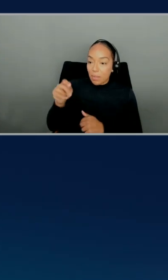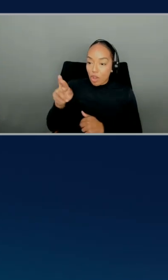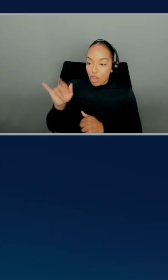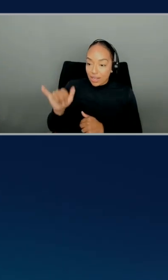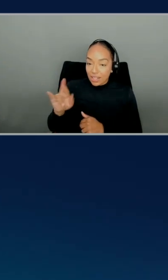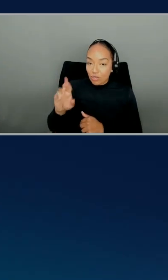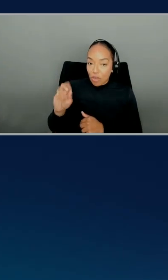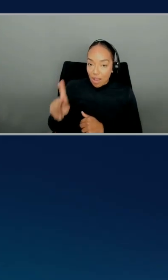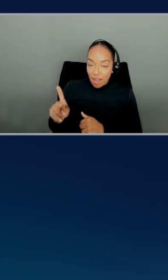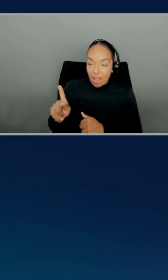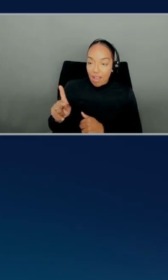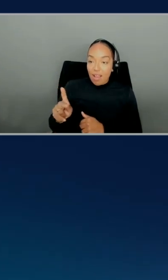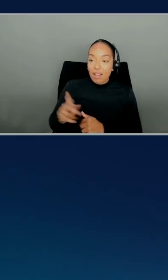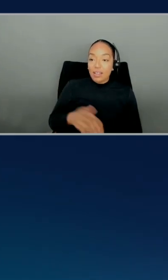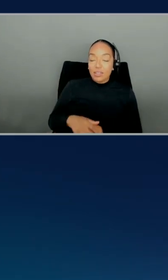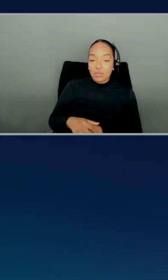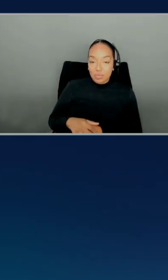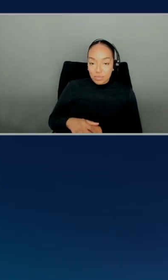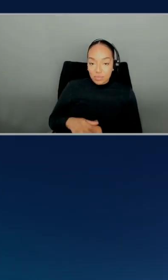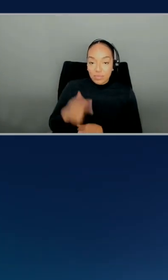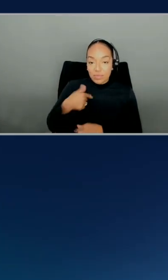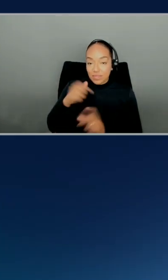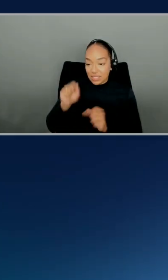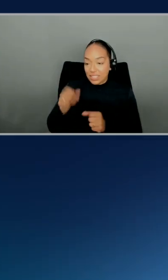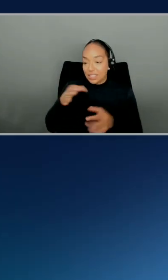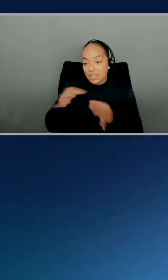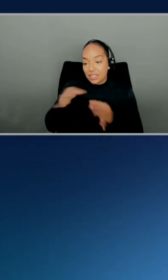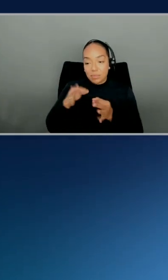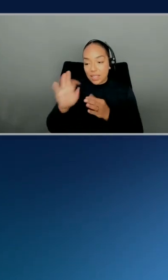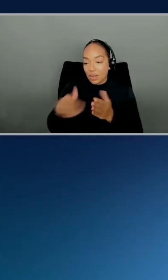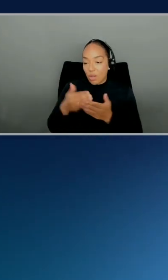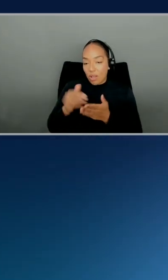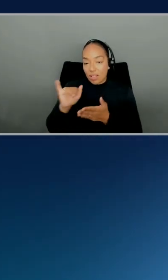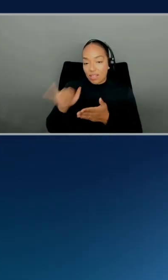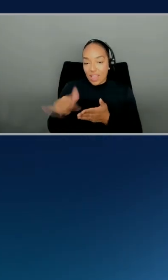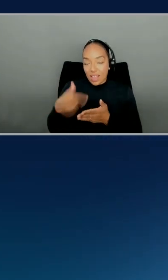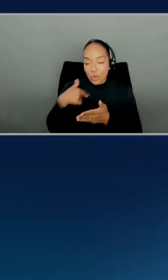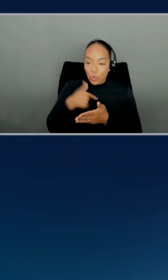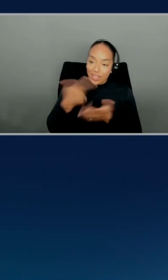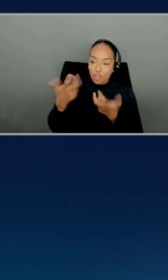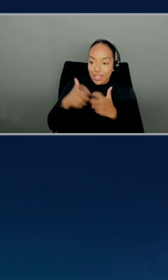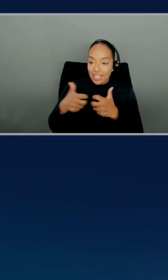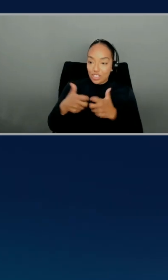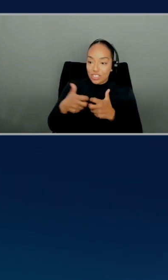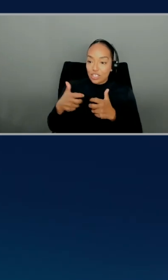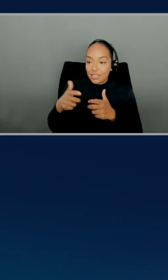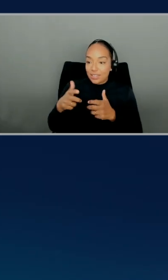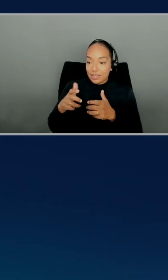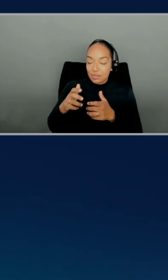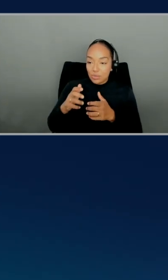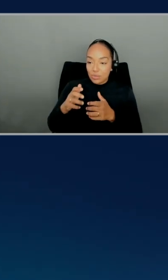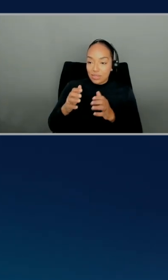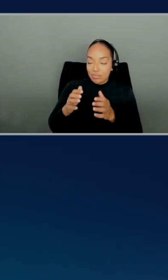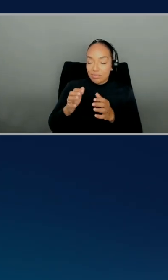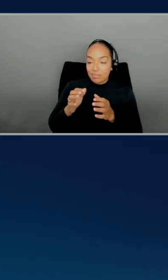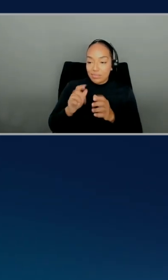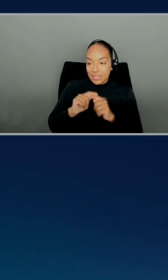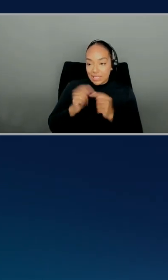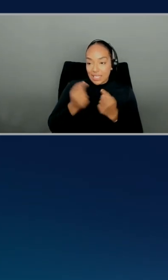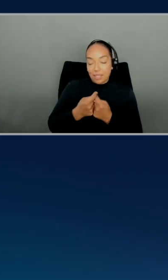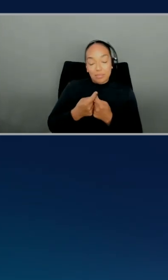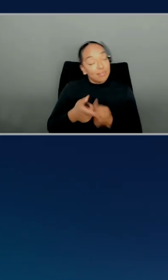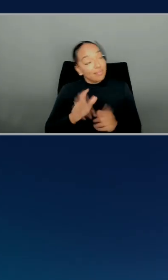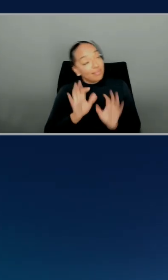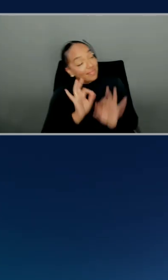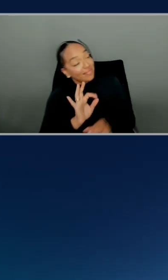AWS services all the way. I can explain all of that as we are the engineering team, obviously. All right. That's if you're here